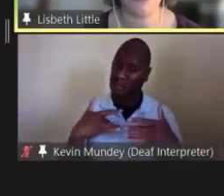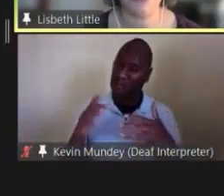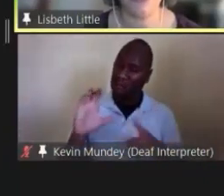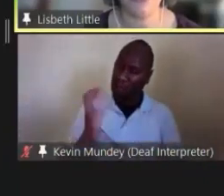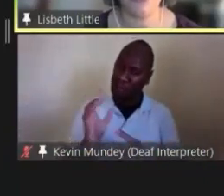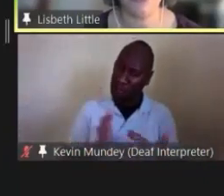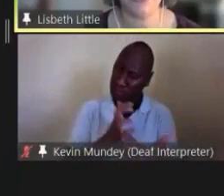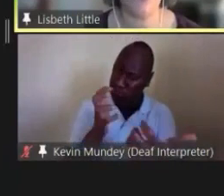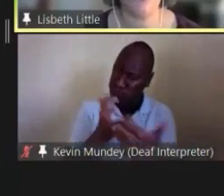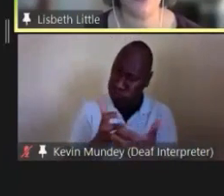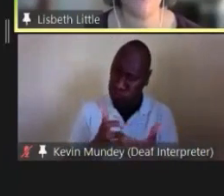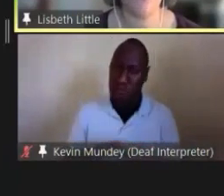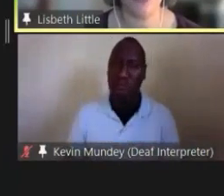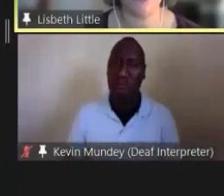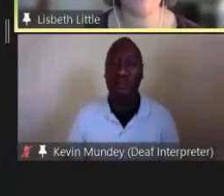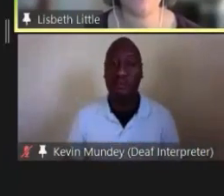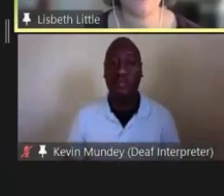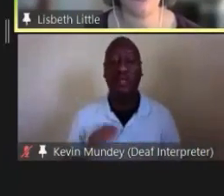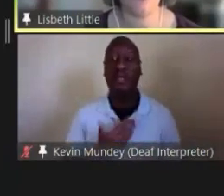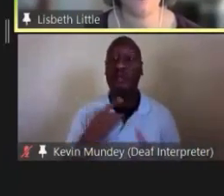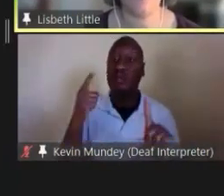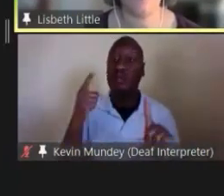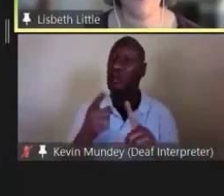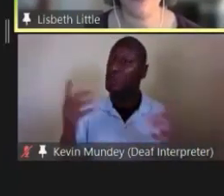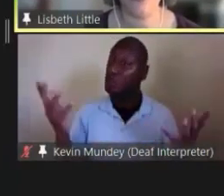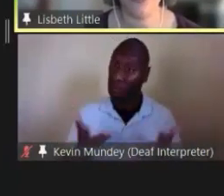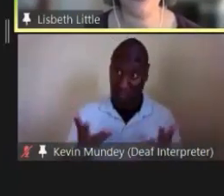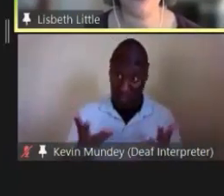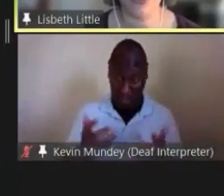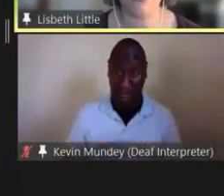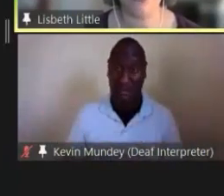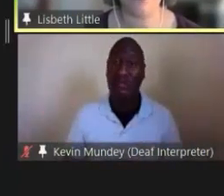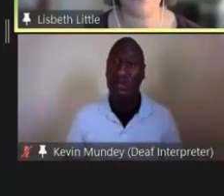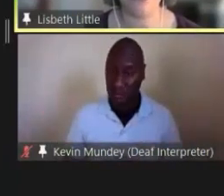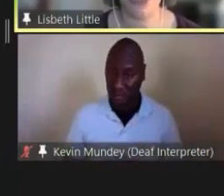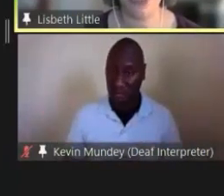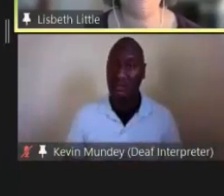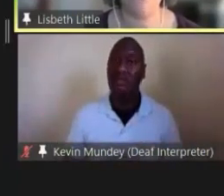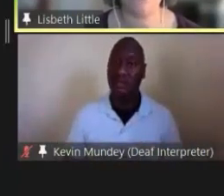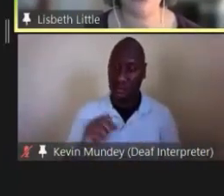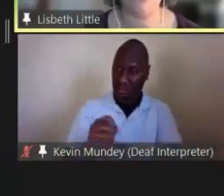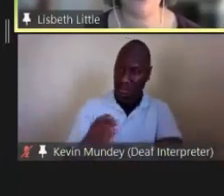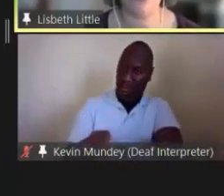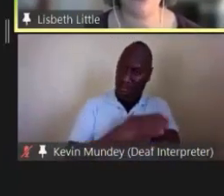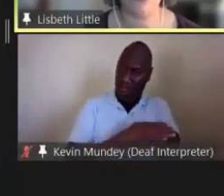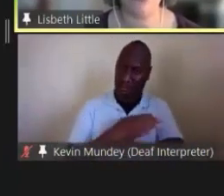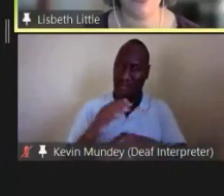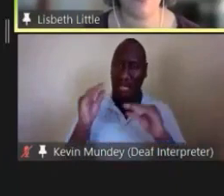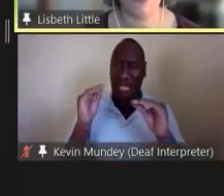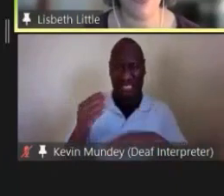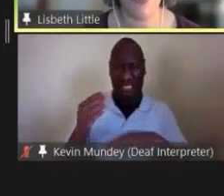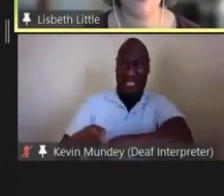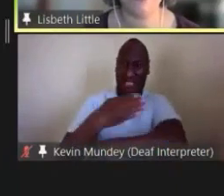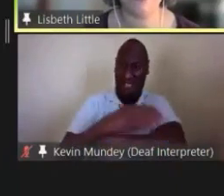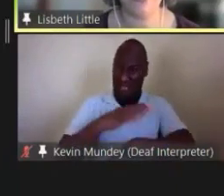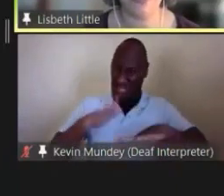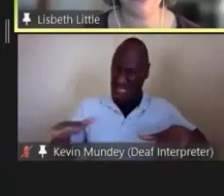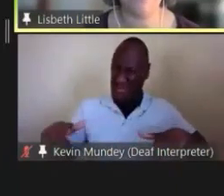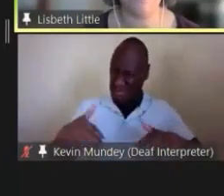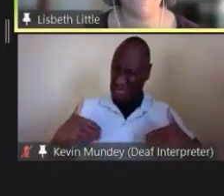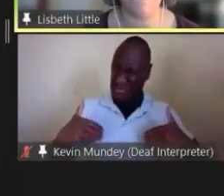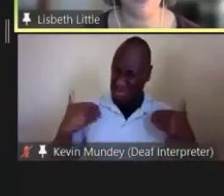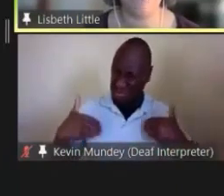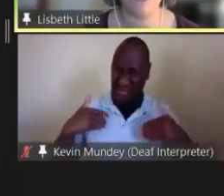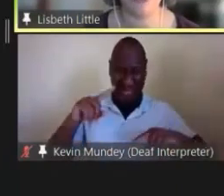UNE's mission, UNE works to improve educational outcomes for children and youth with all